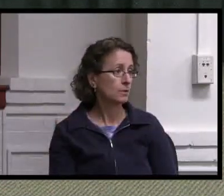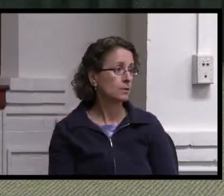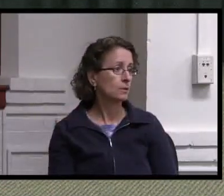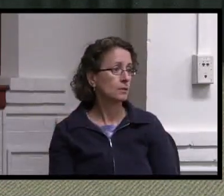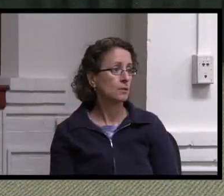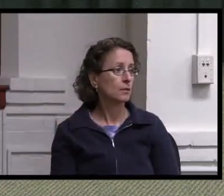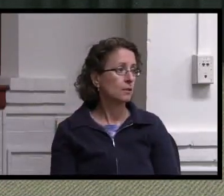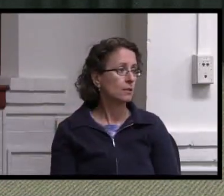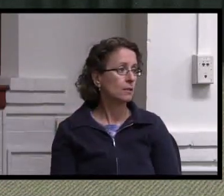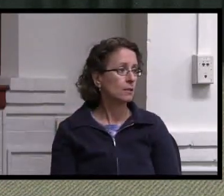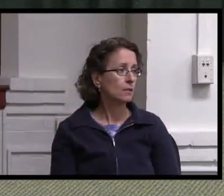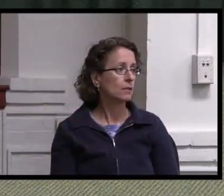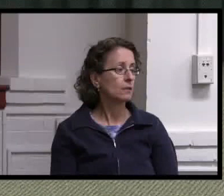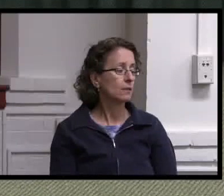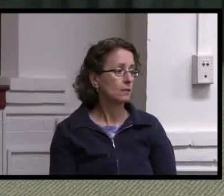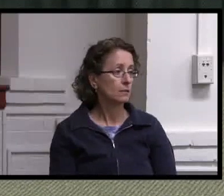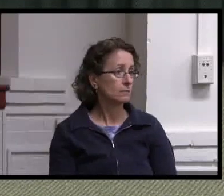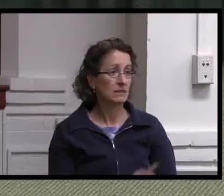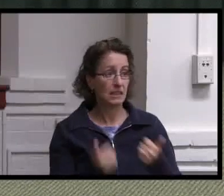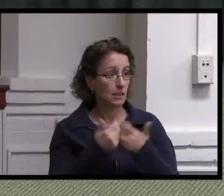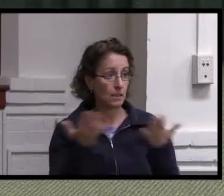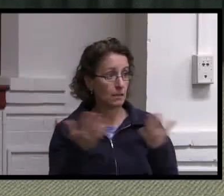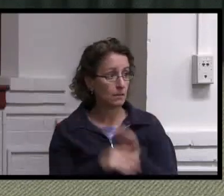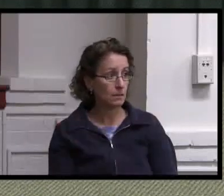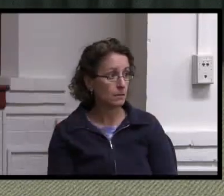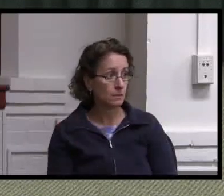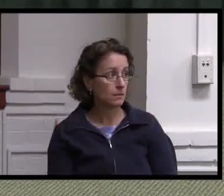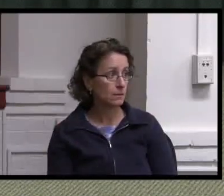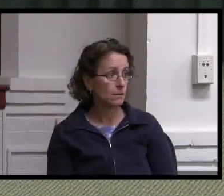suggestion or say anything?